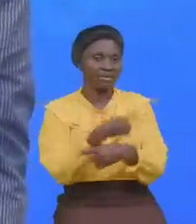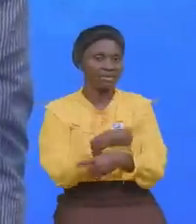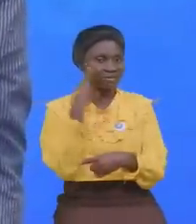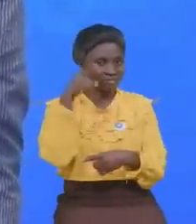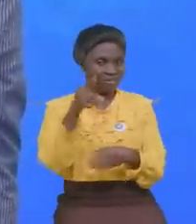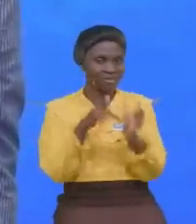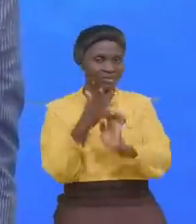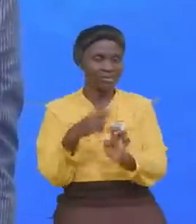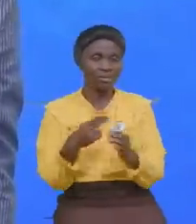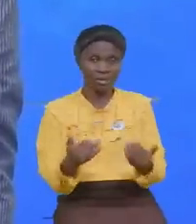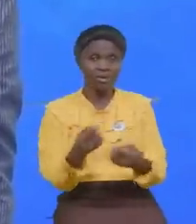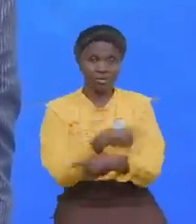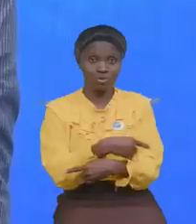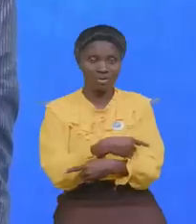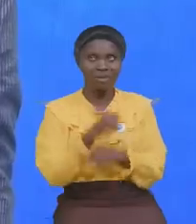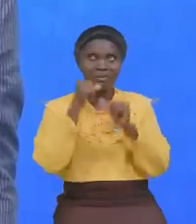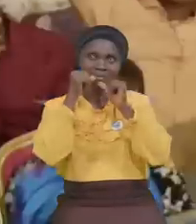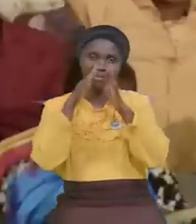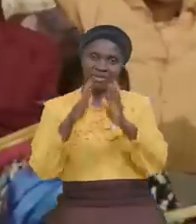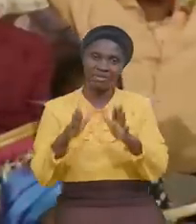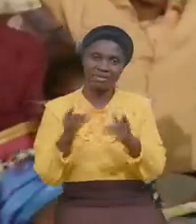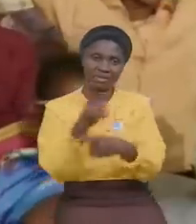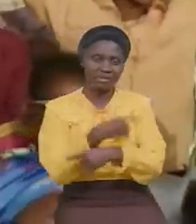Today, a blessed day for you.